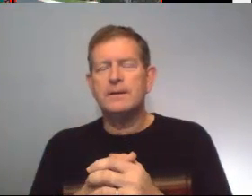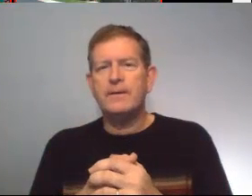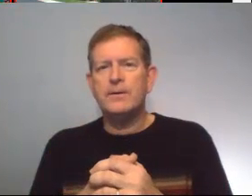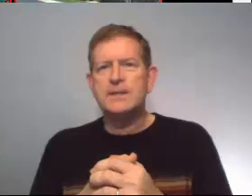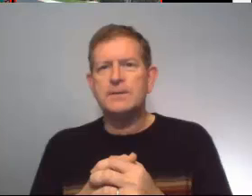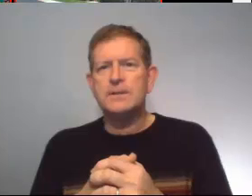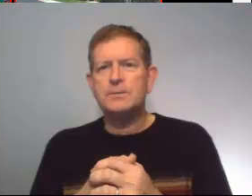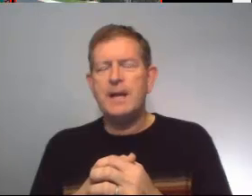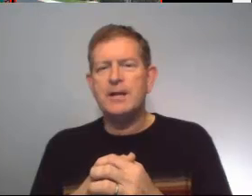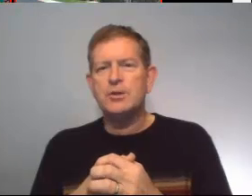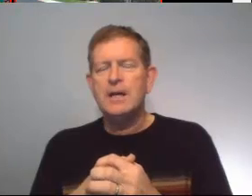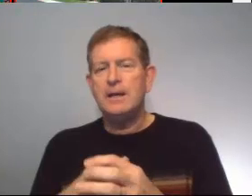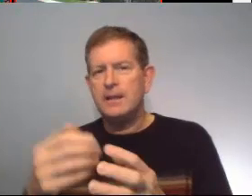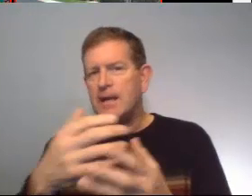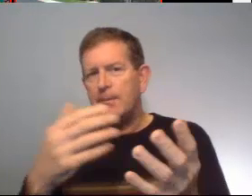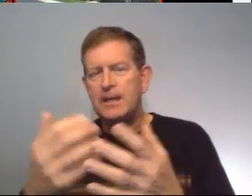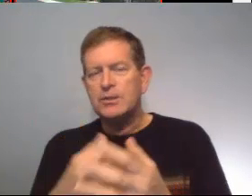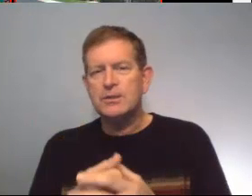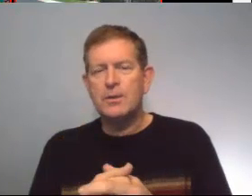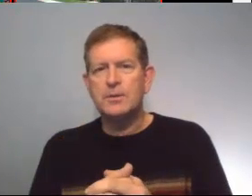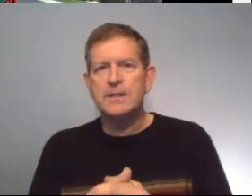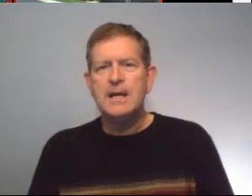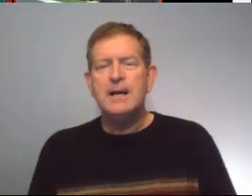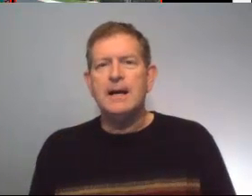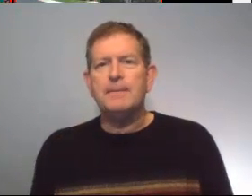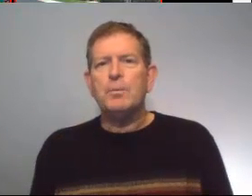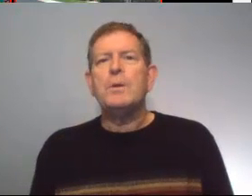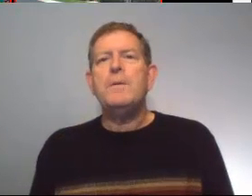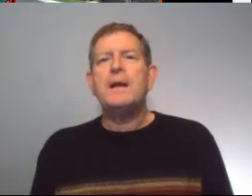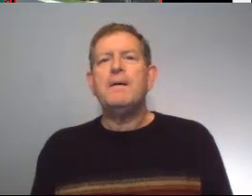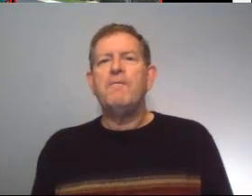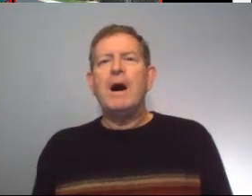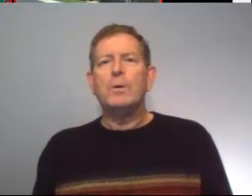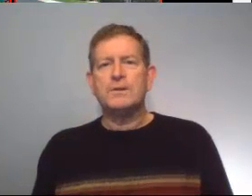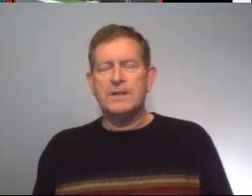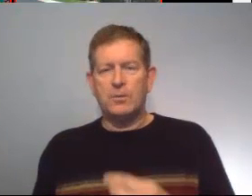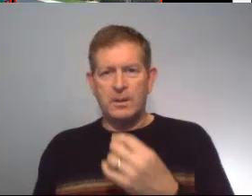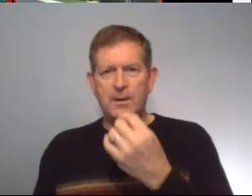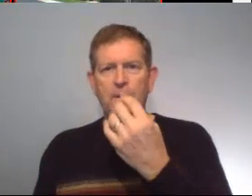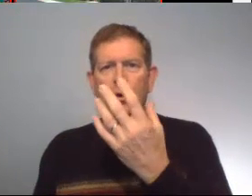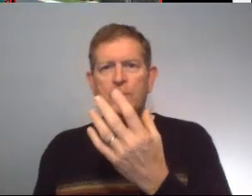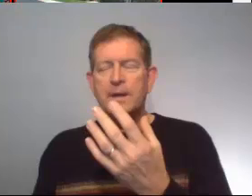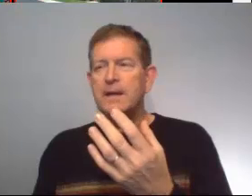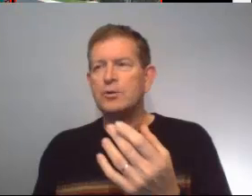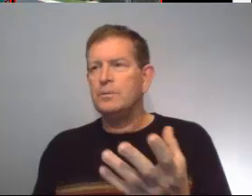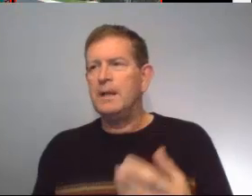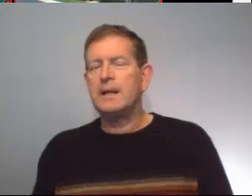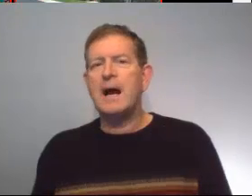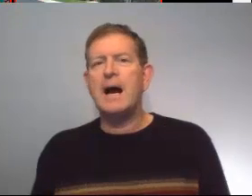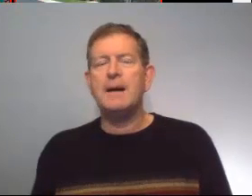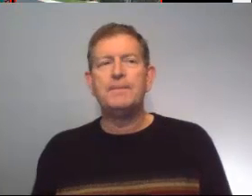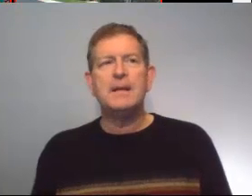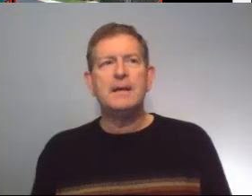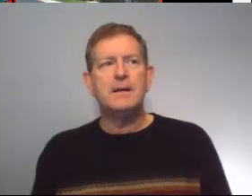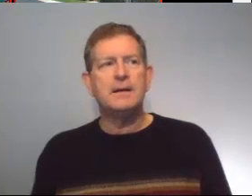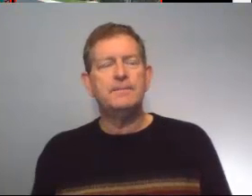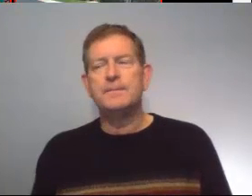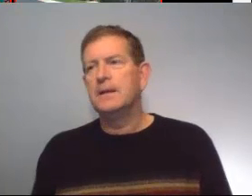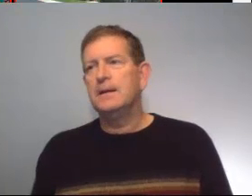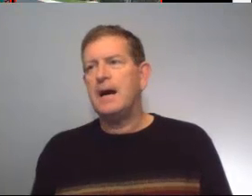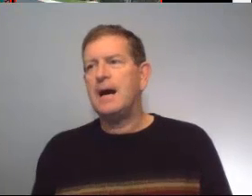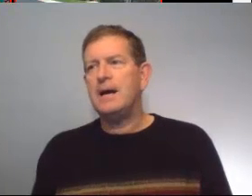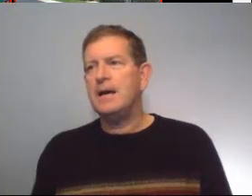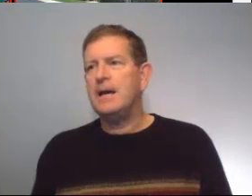the vowel sounds in Spanish, and then combinations of those. When we make a vowel sound with the mouth open, in English it would be like a,